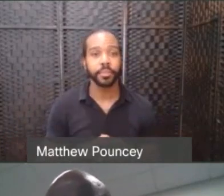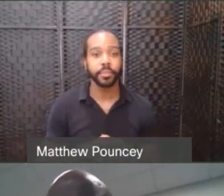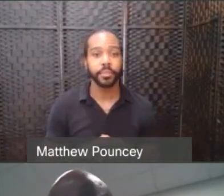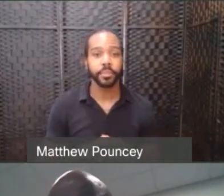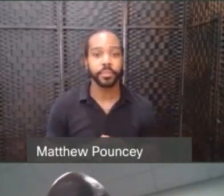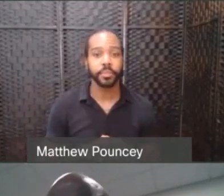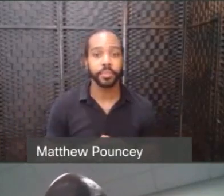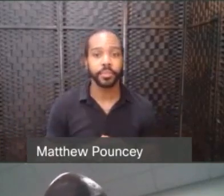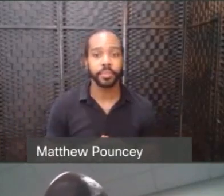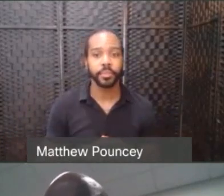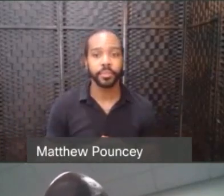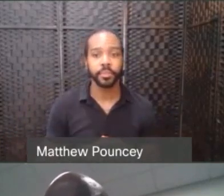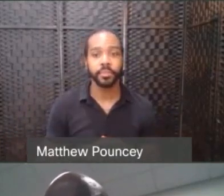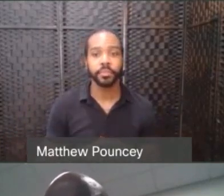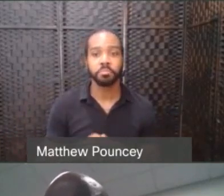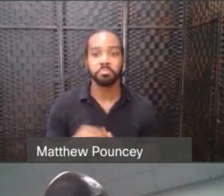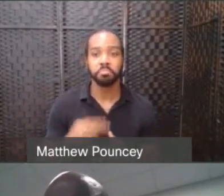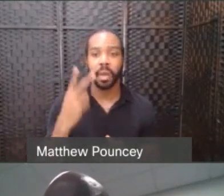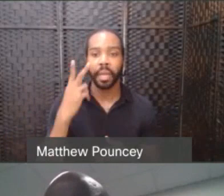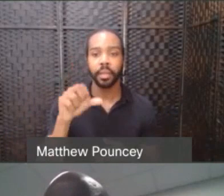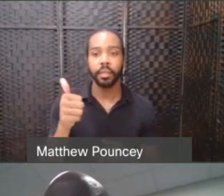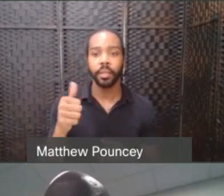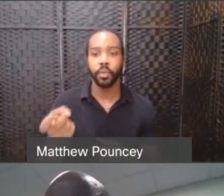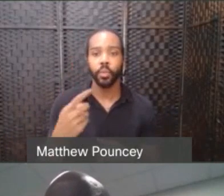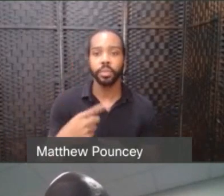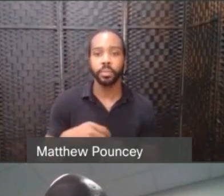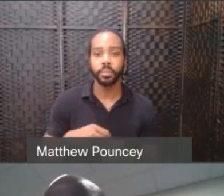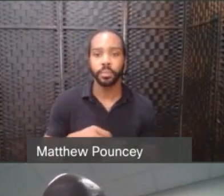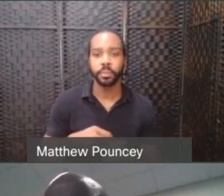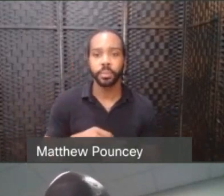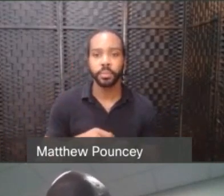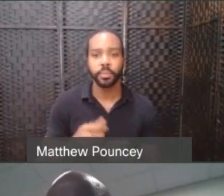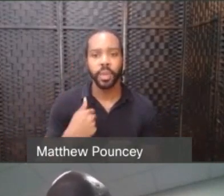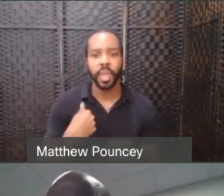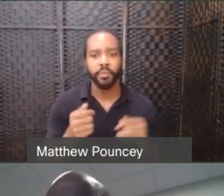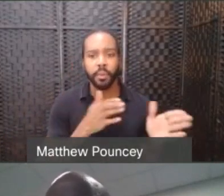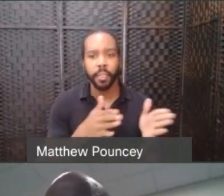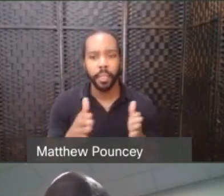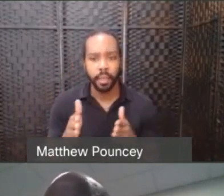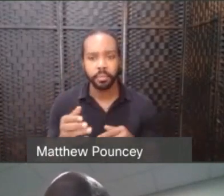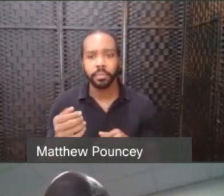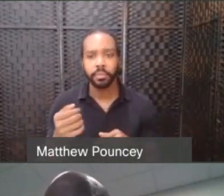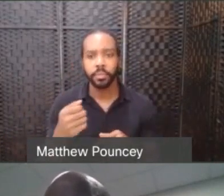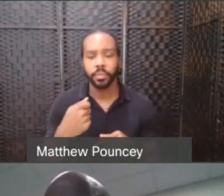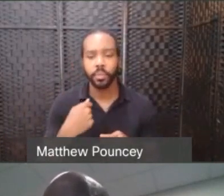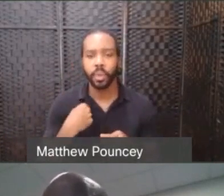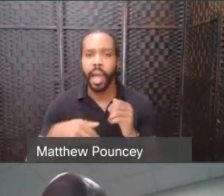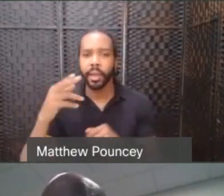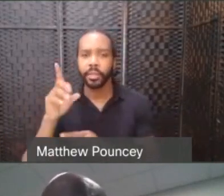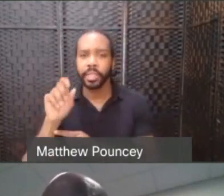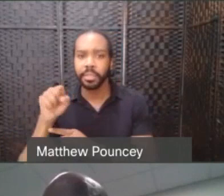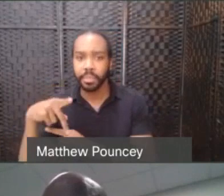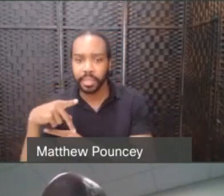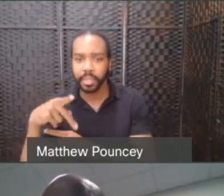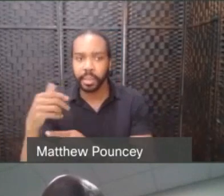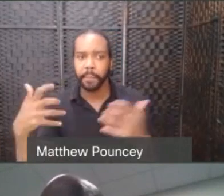We have a question. Is there any plan that with higher vaccine rates among DSPs, masking